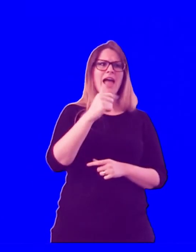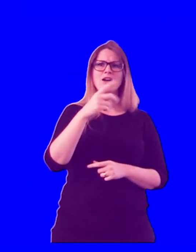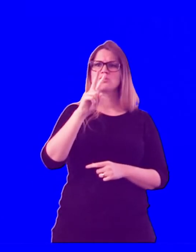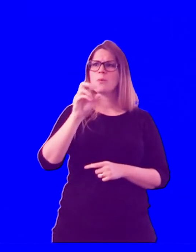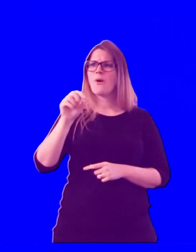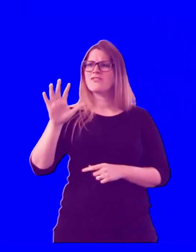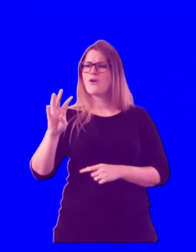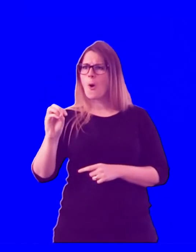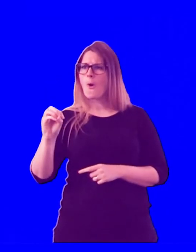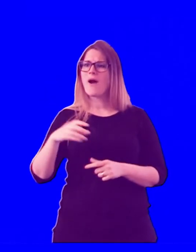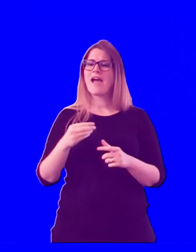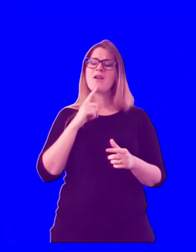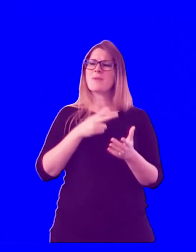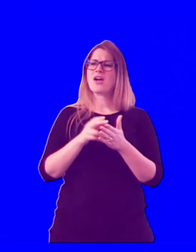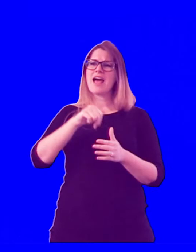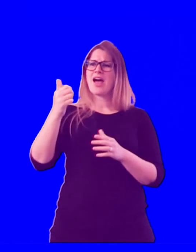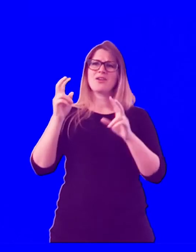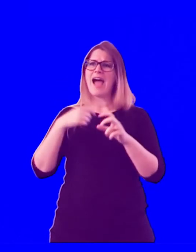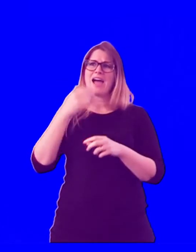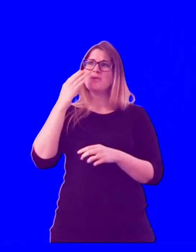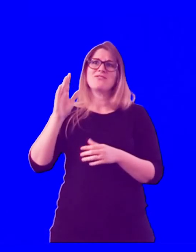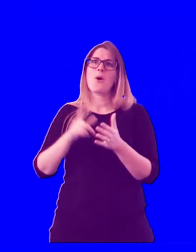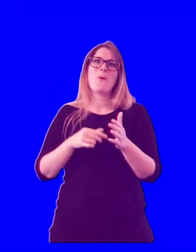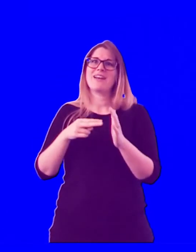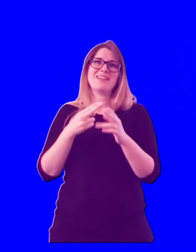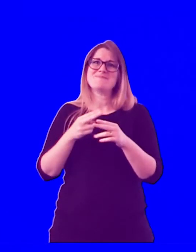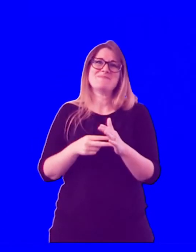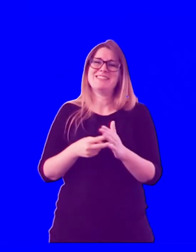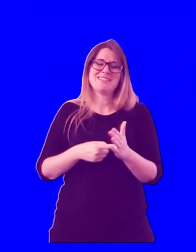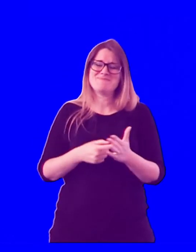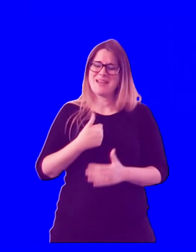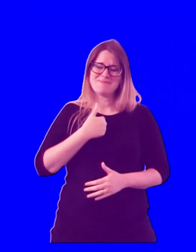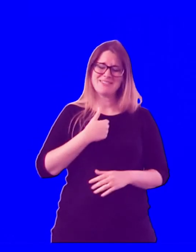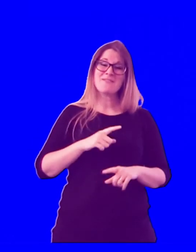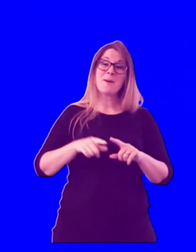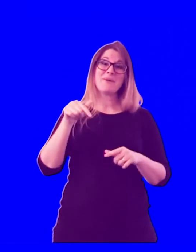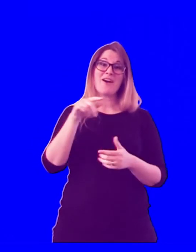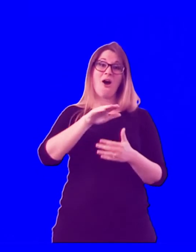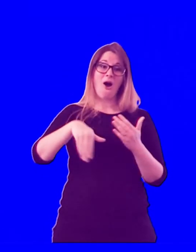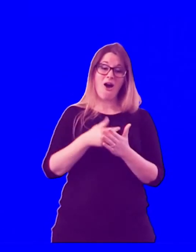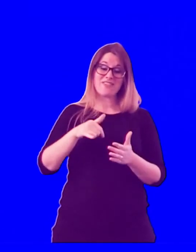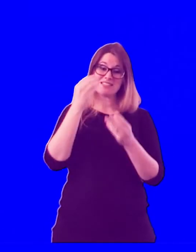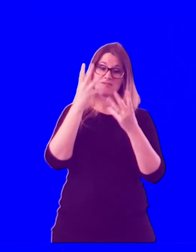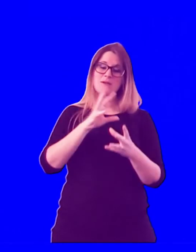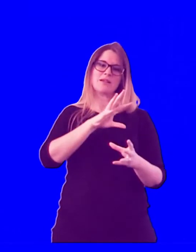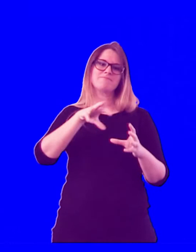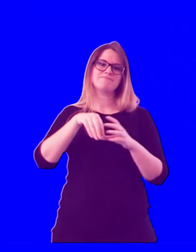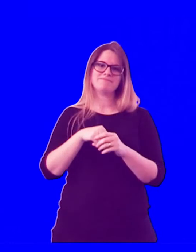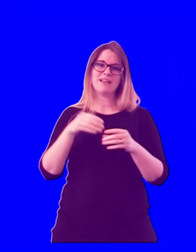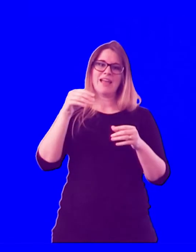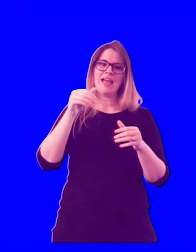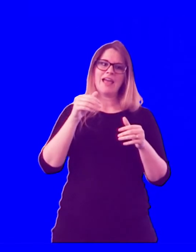called CAPTCHA, which I'll be honest with everybody, I don't even know what that is. But this information has been consolidated and packaged